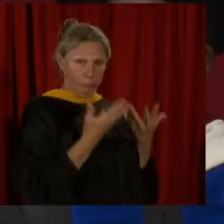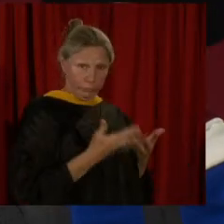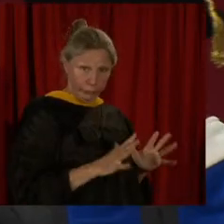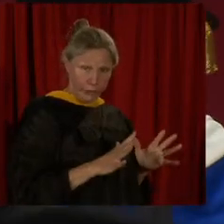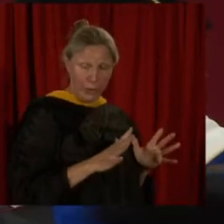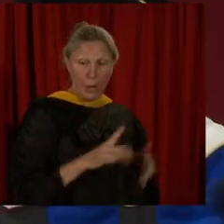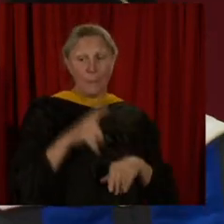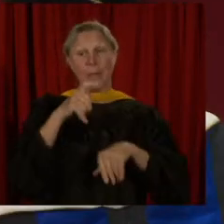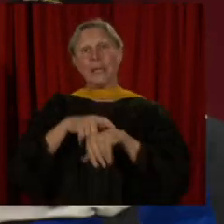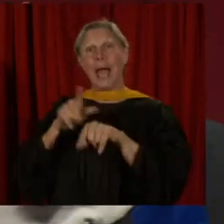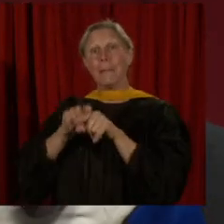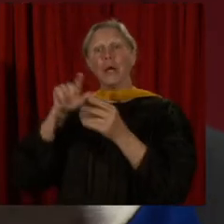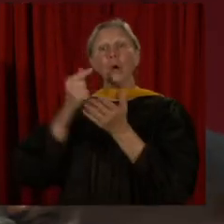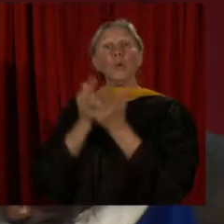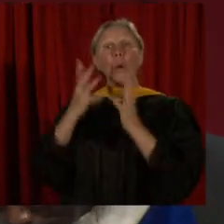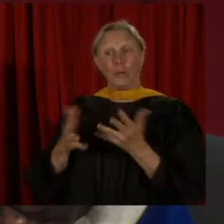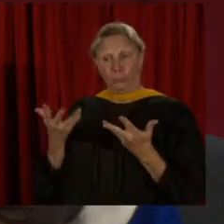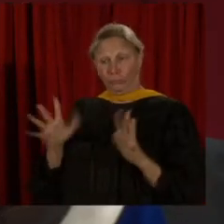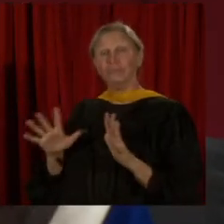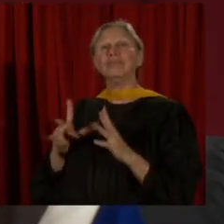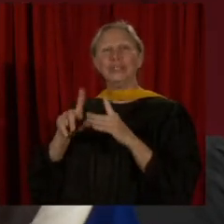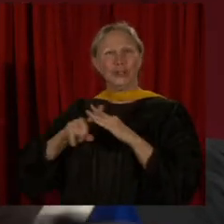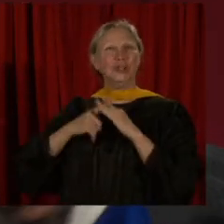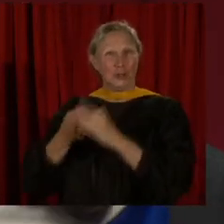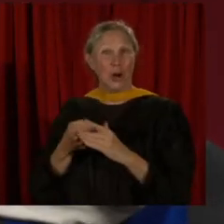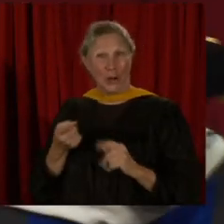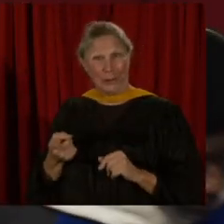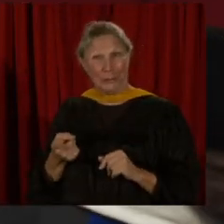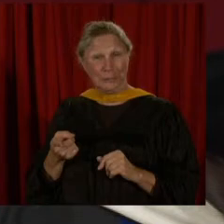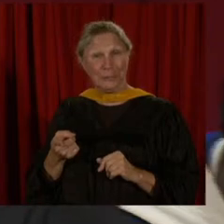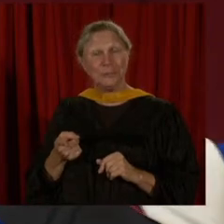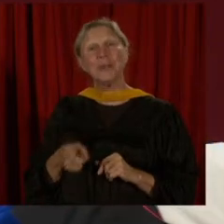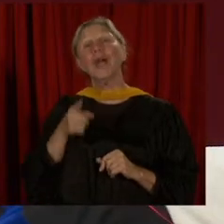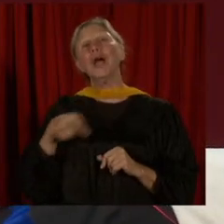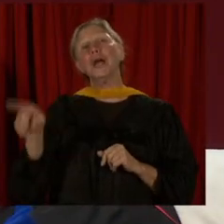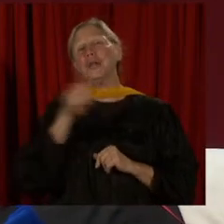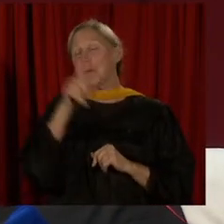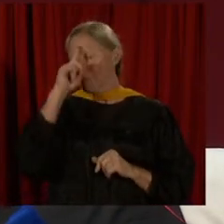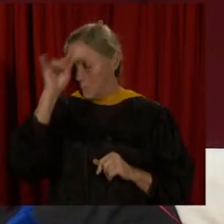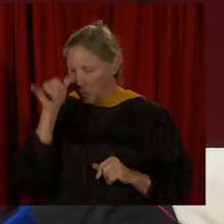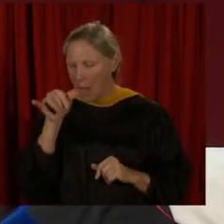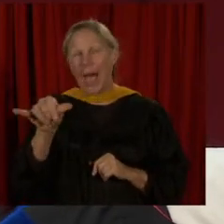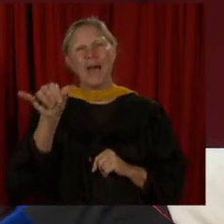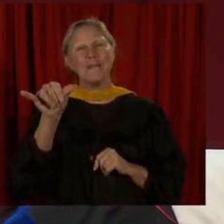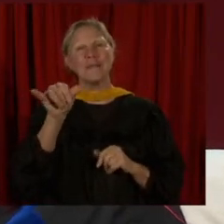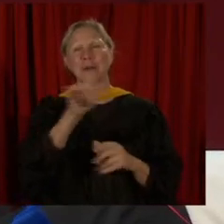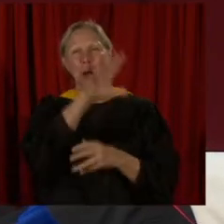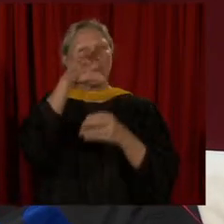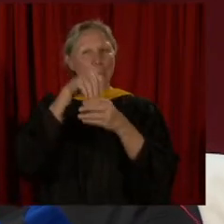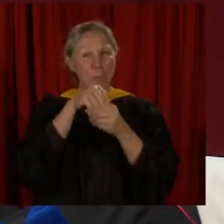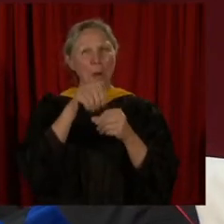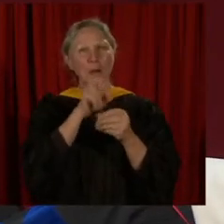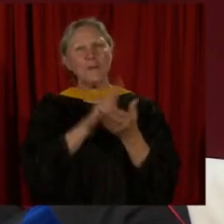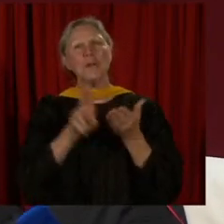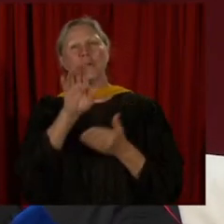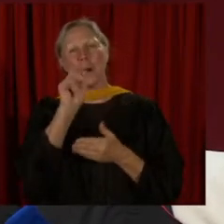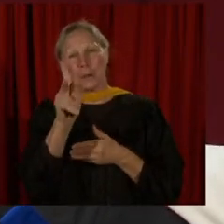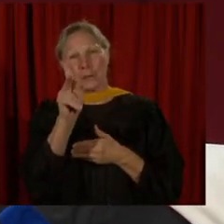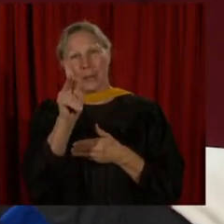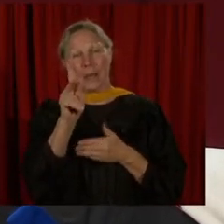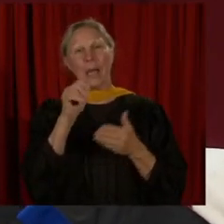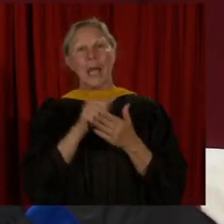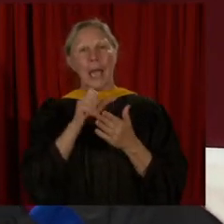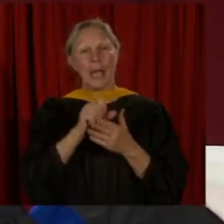your time as an alum is just beginning, and you are forever a part of the University of Arkansas and